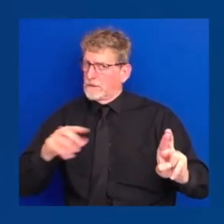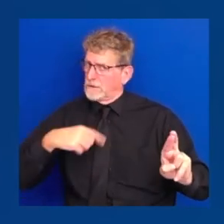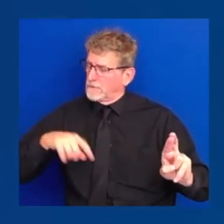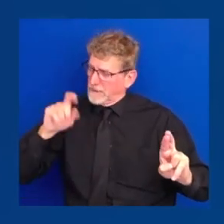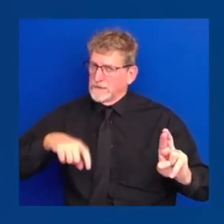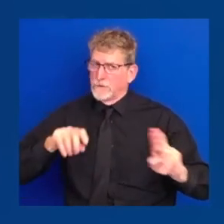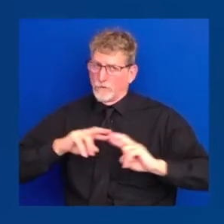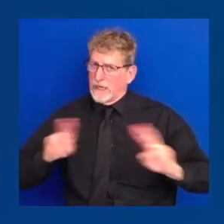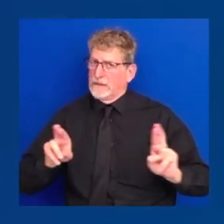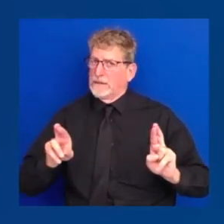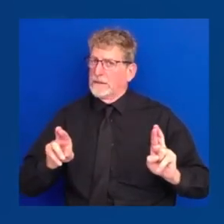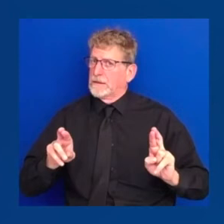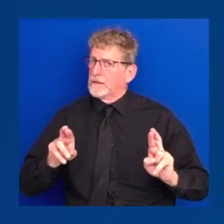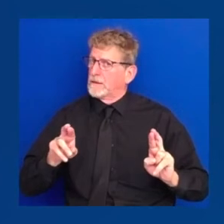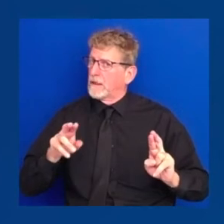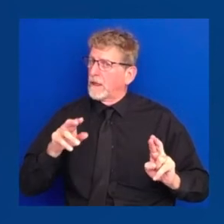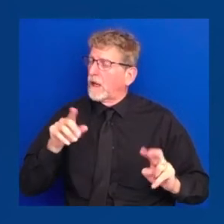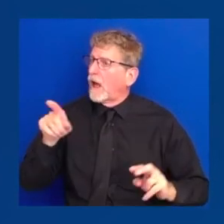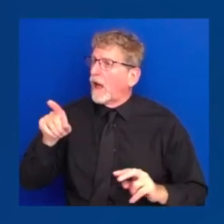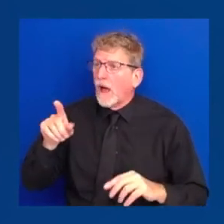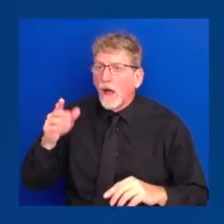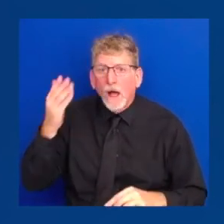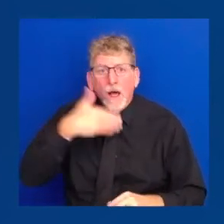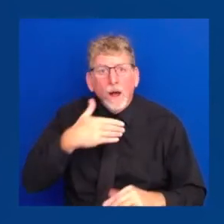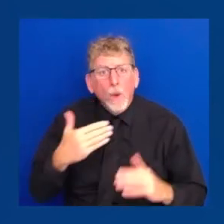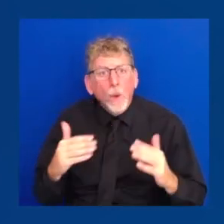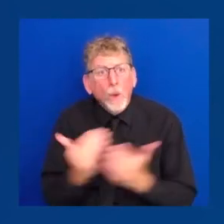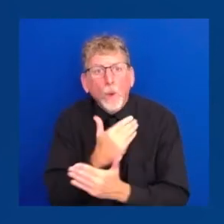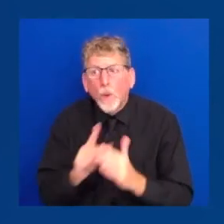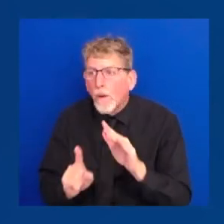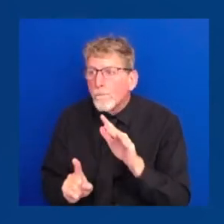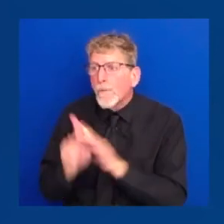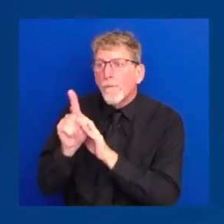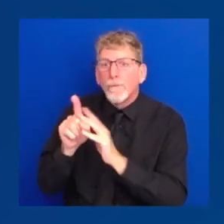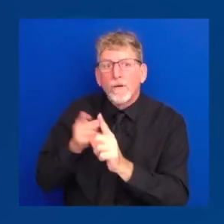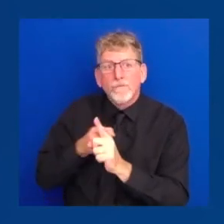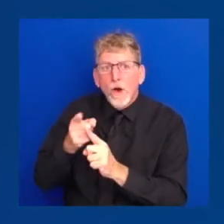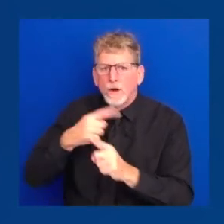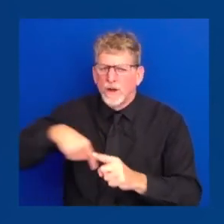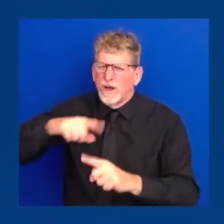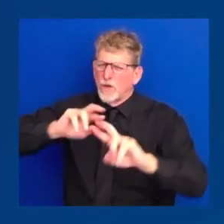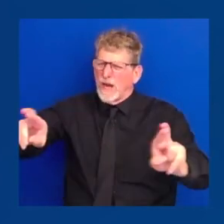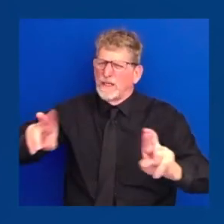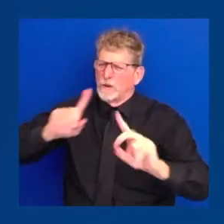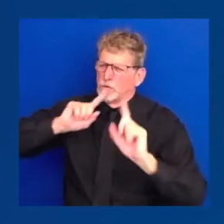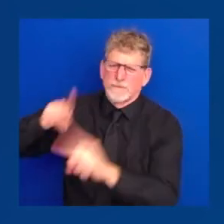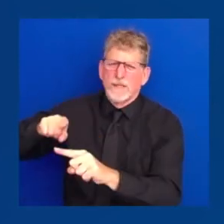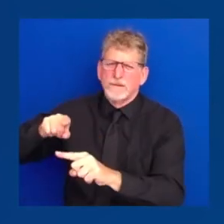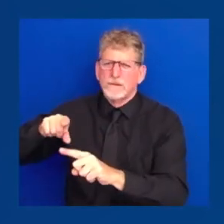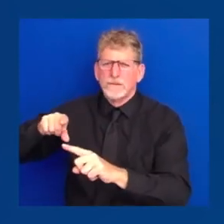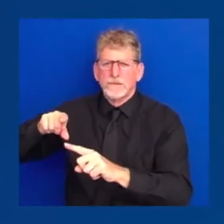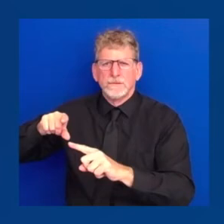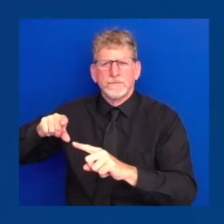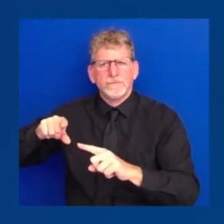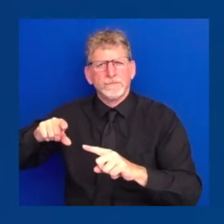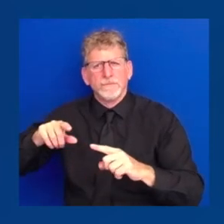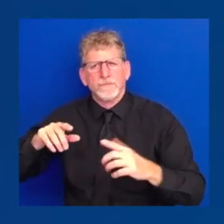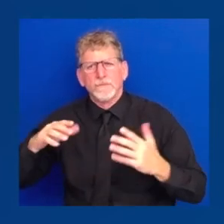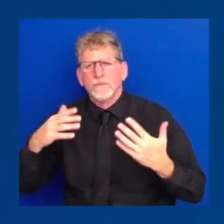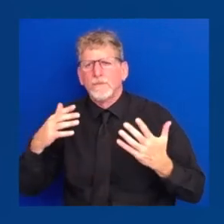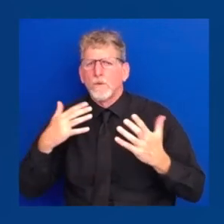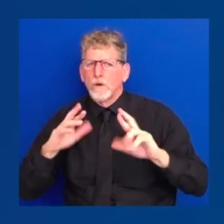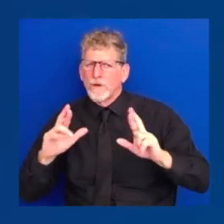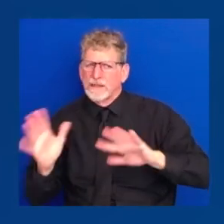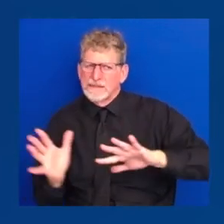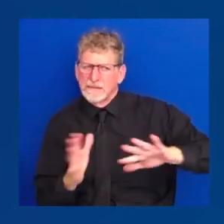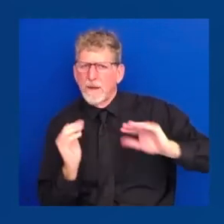variant. So we can go living our lives the way we've just described, the way Jeff and with Dr. Walensky and what the president